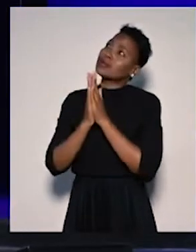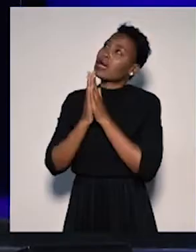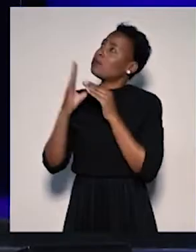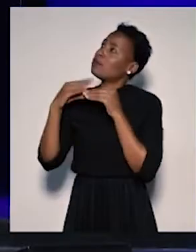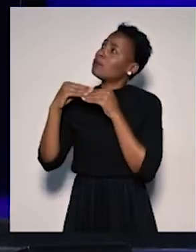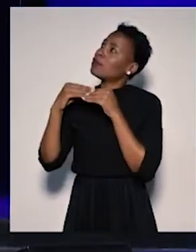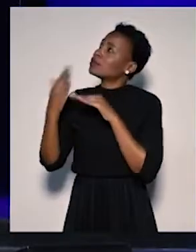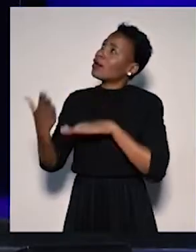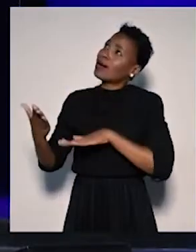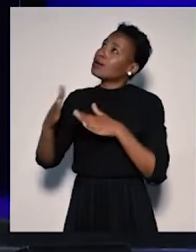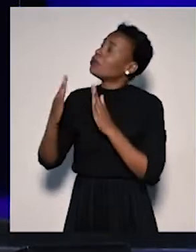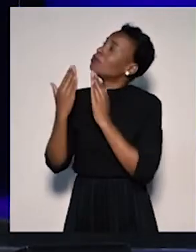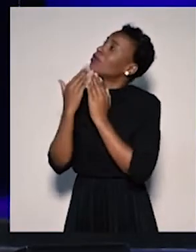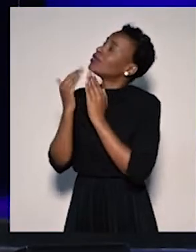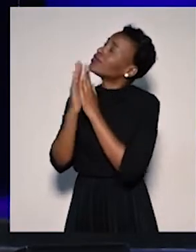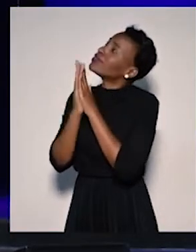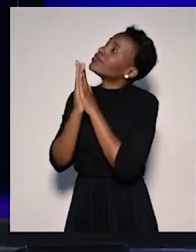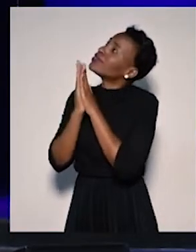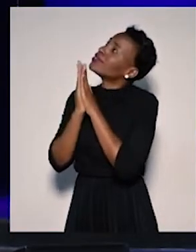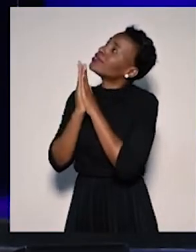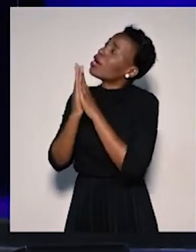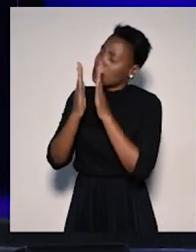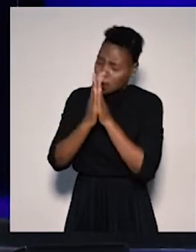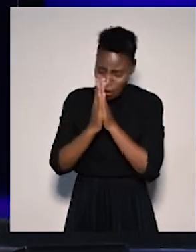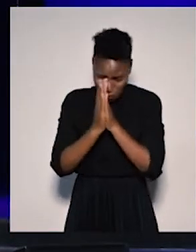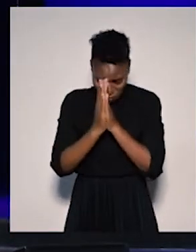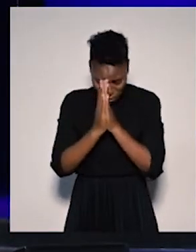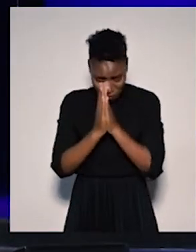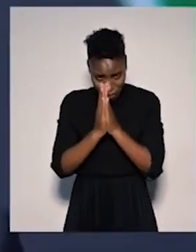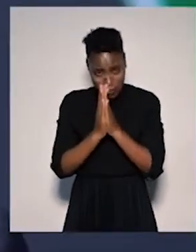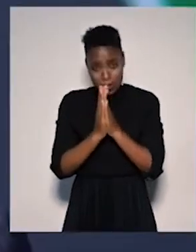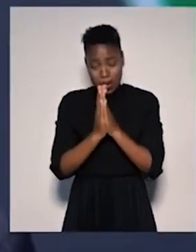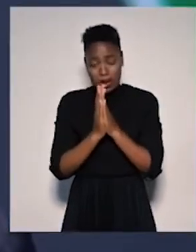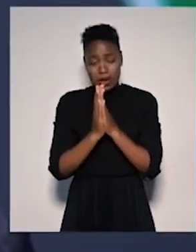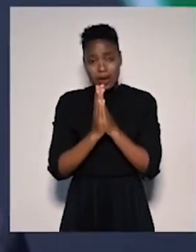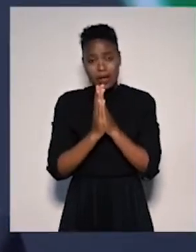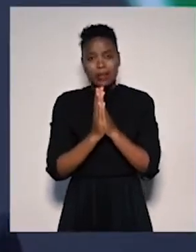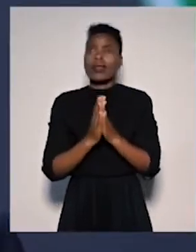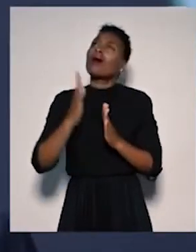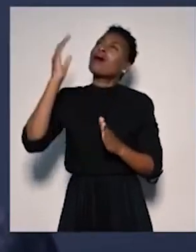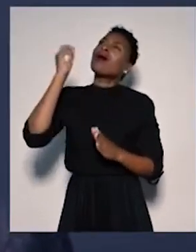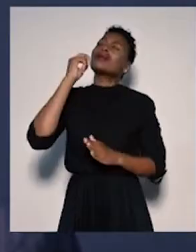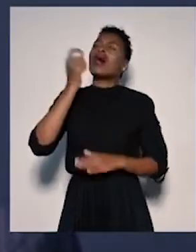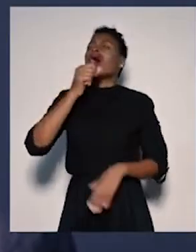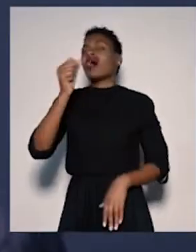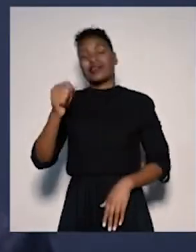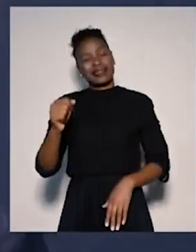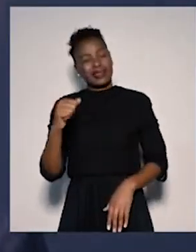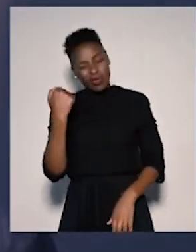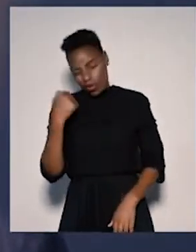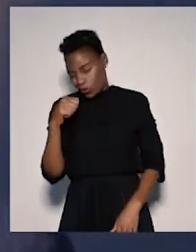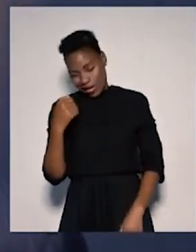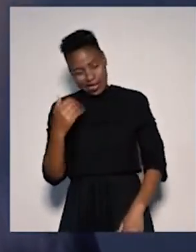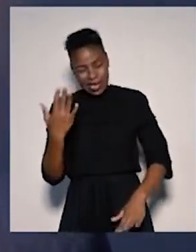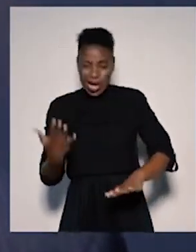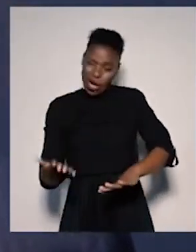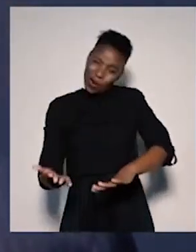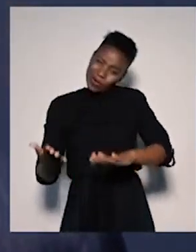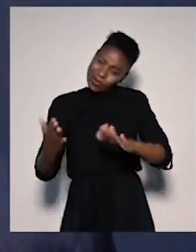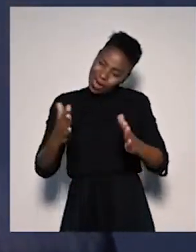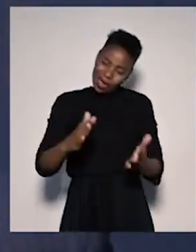die. I'm standing in the gap for him, praying. God says, no, he's going to die. In spite of your prayer, I said, no,